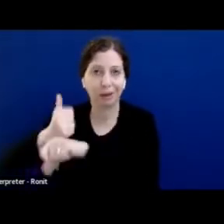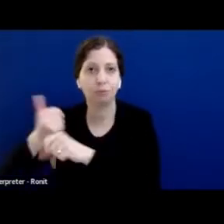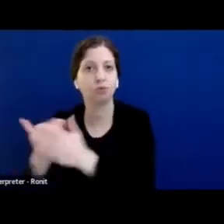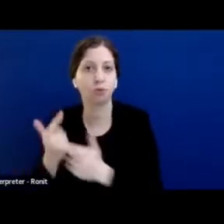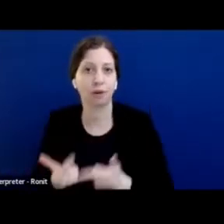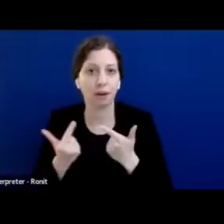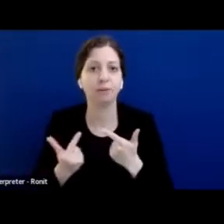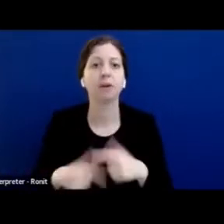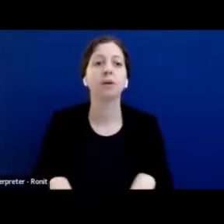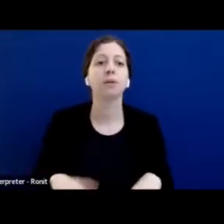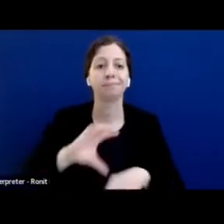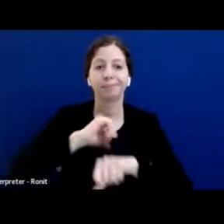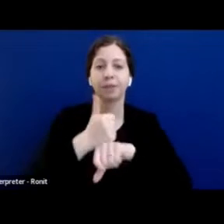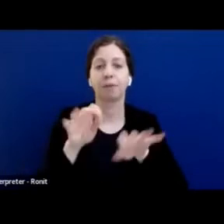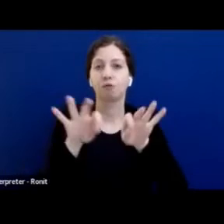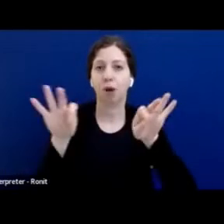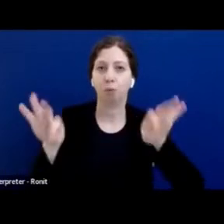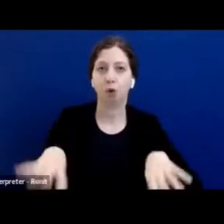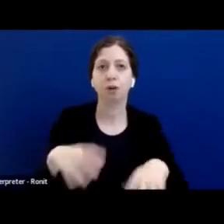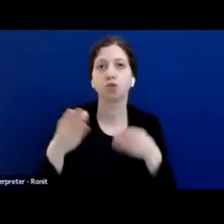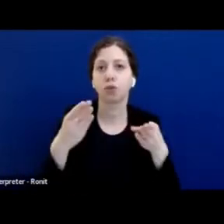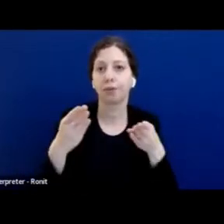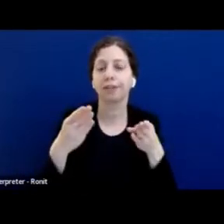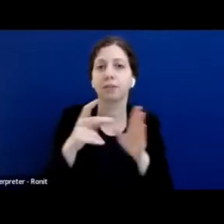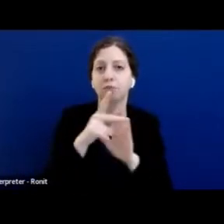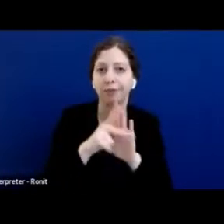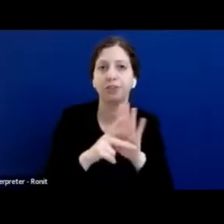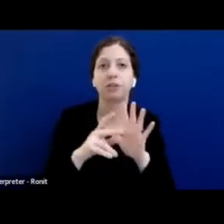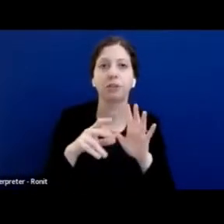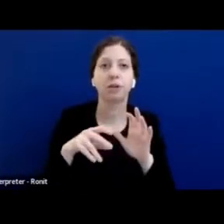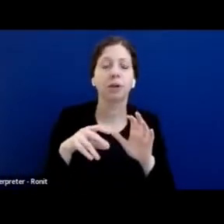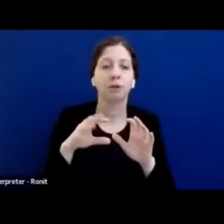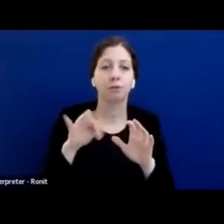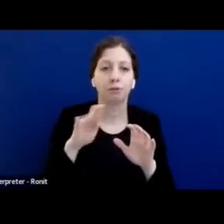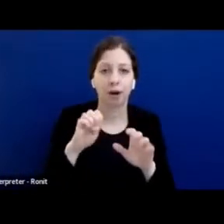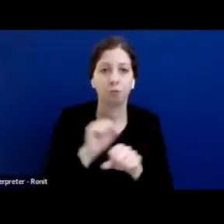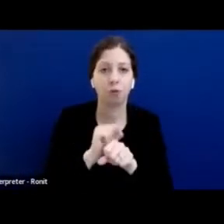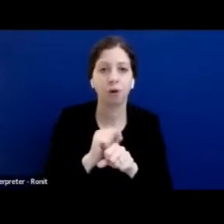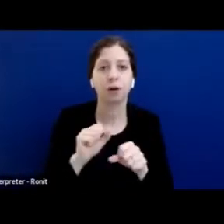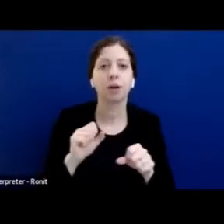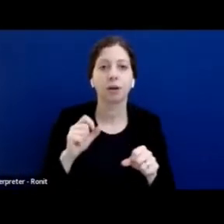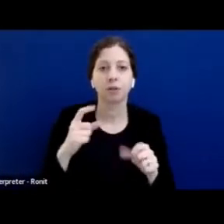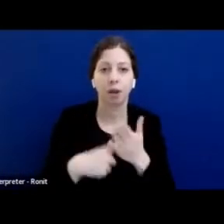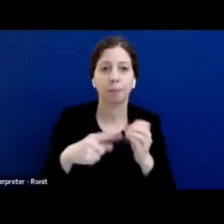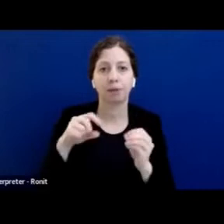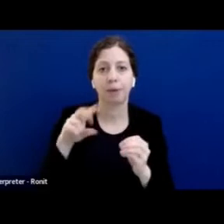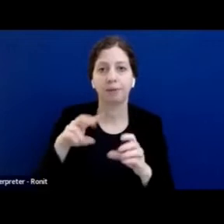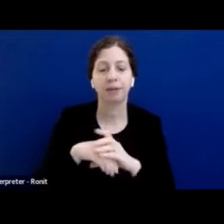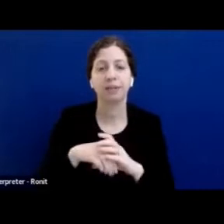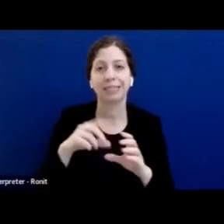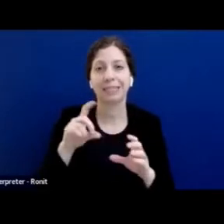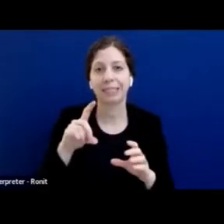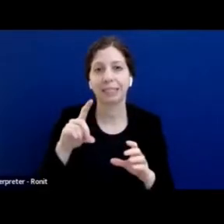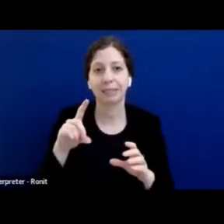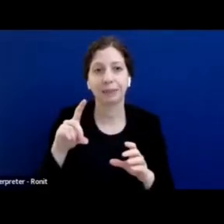established a framework, which is really a service provision framework to talk about brain injury and domestic violence within DV programs called CARE,